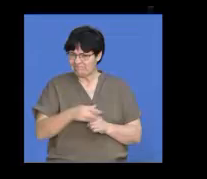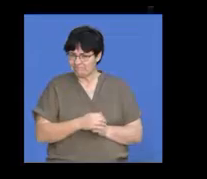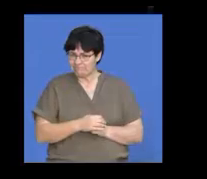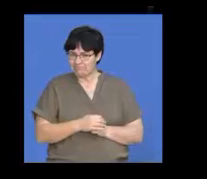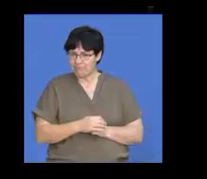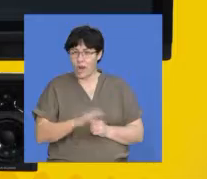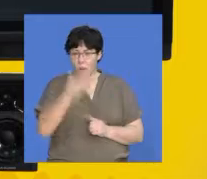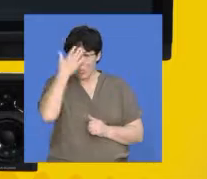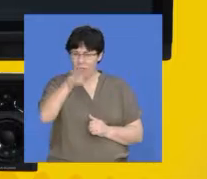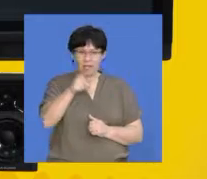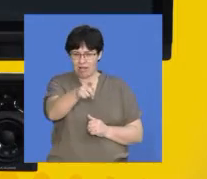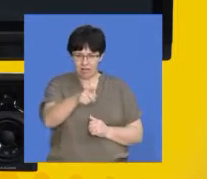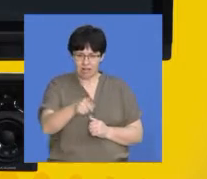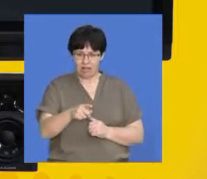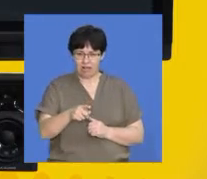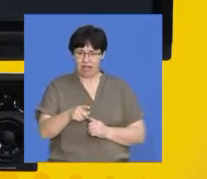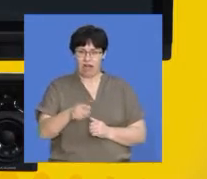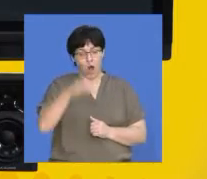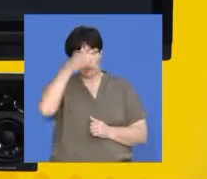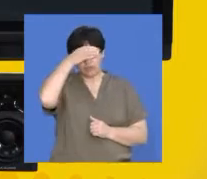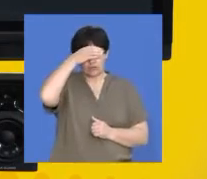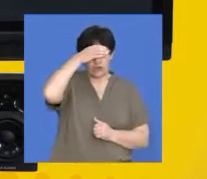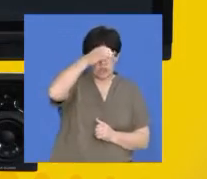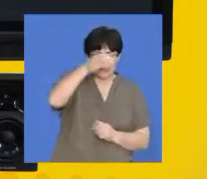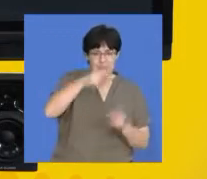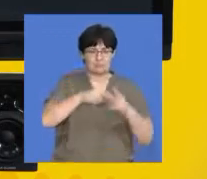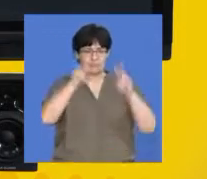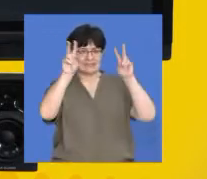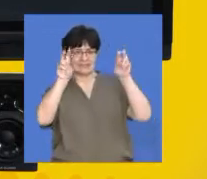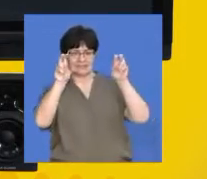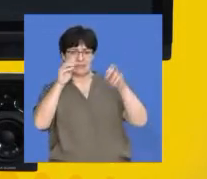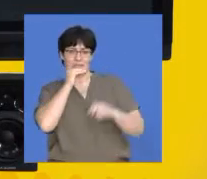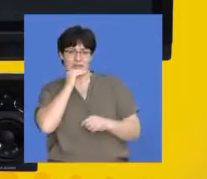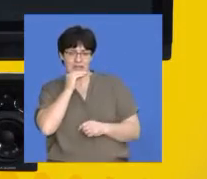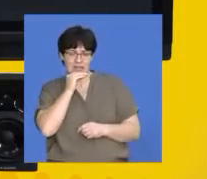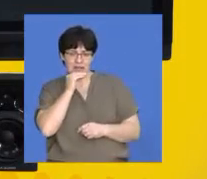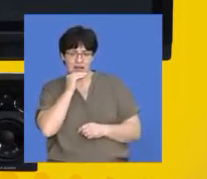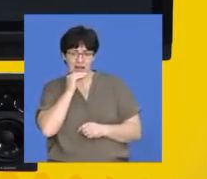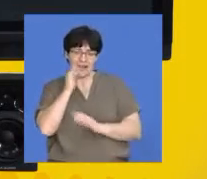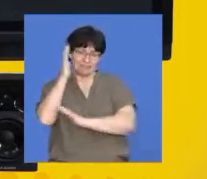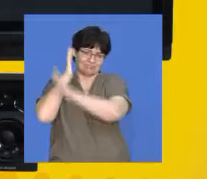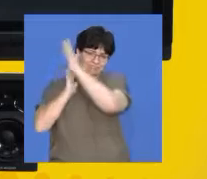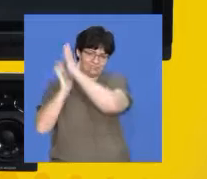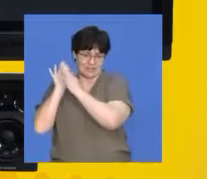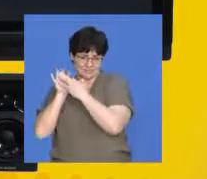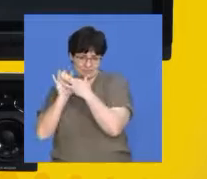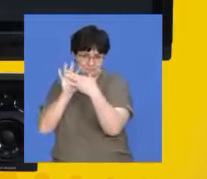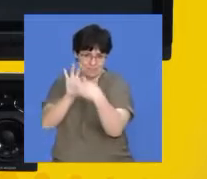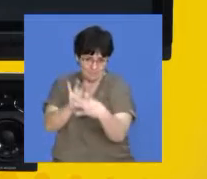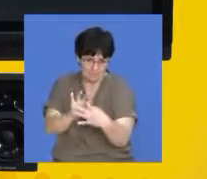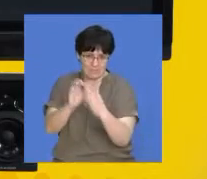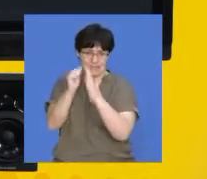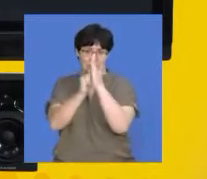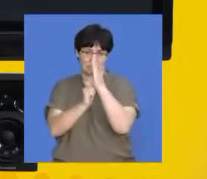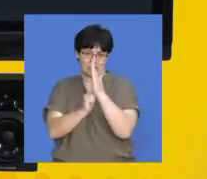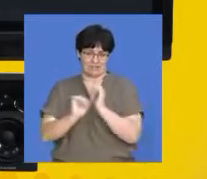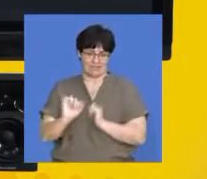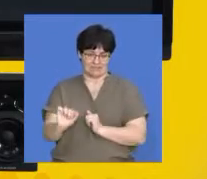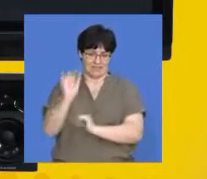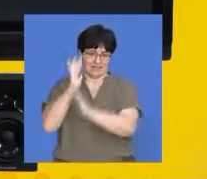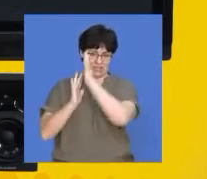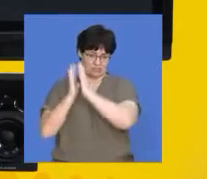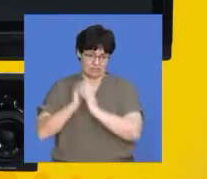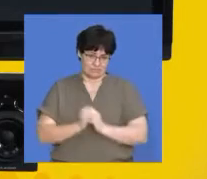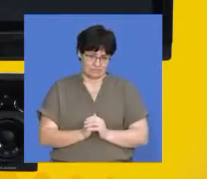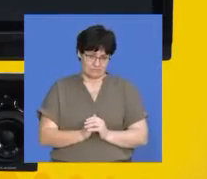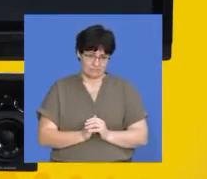in history, we have concepts or definitions that are specific to the subject, history. So